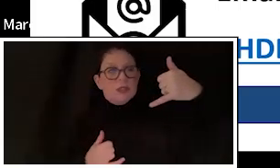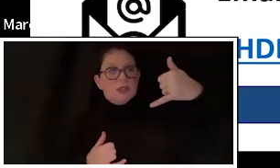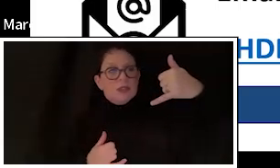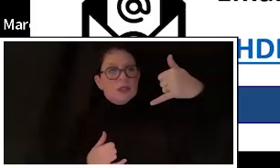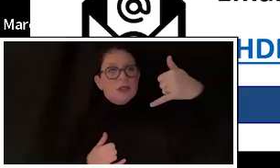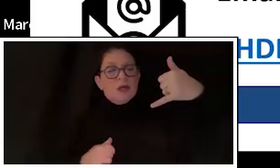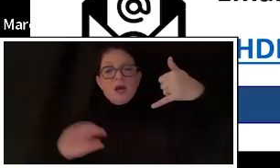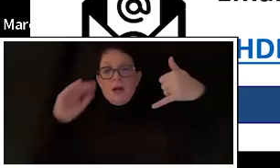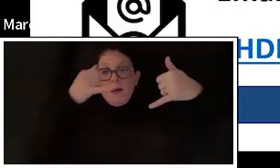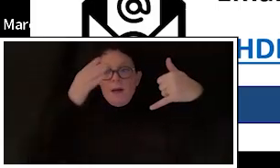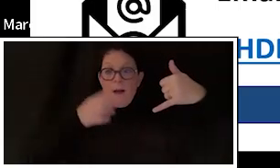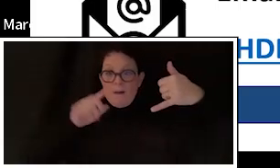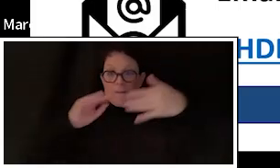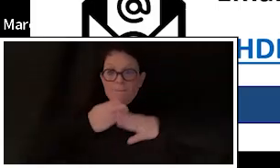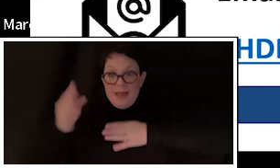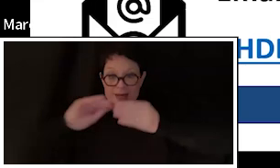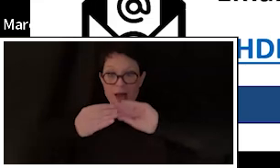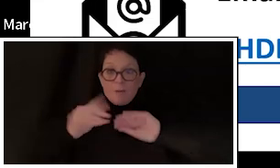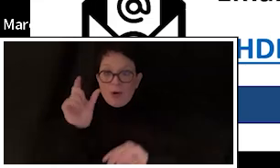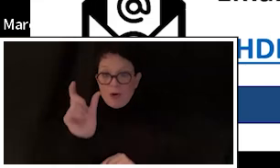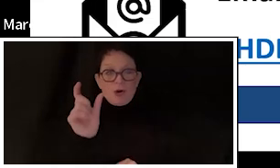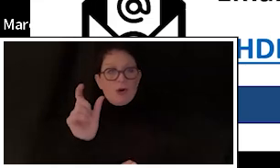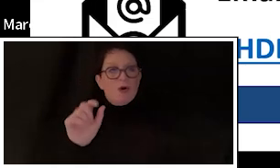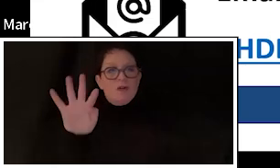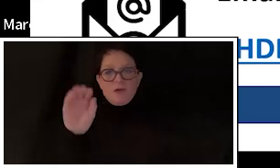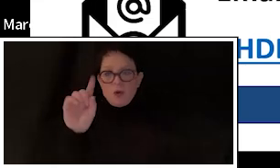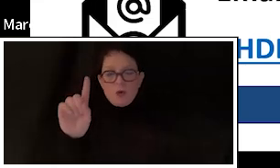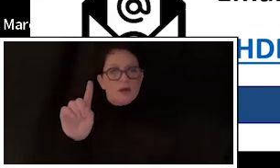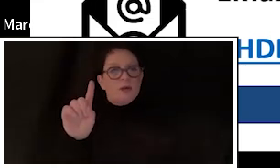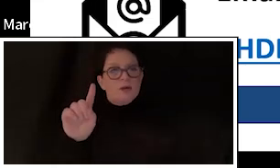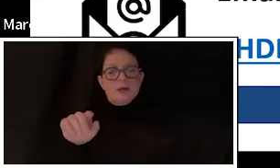have our main number, which is